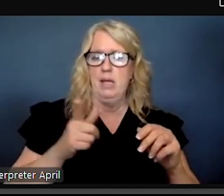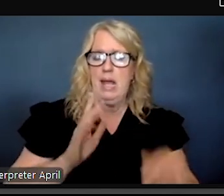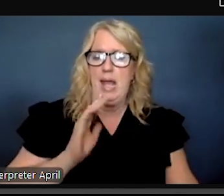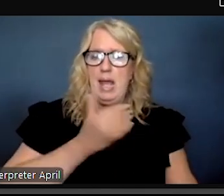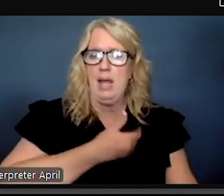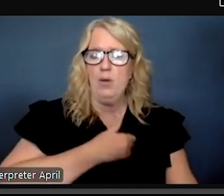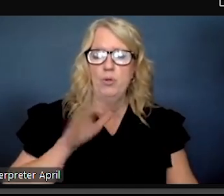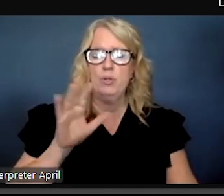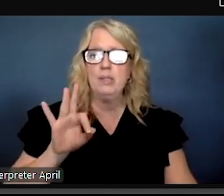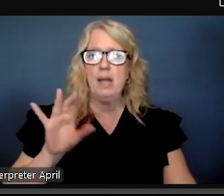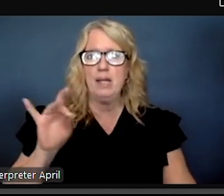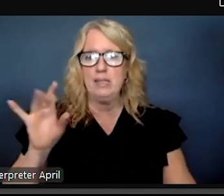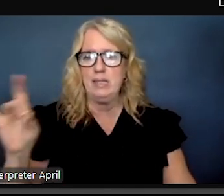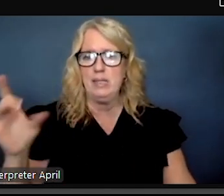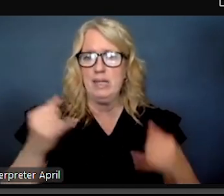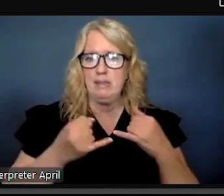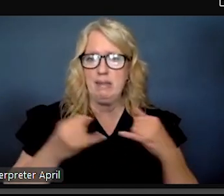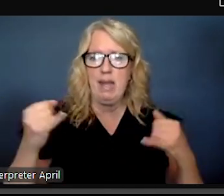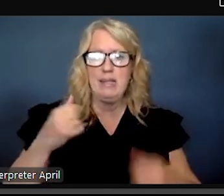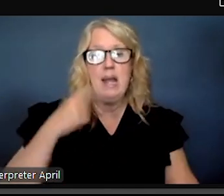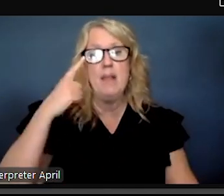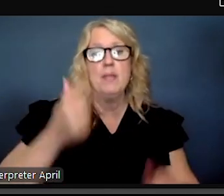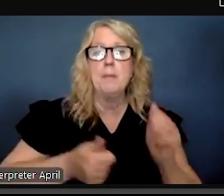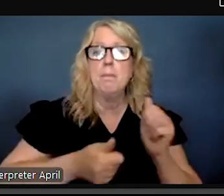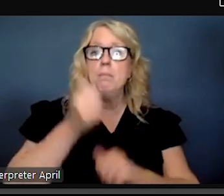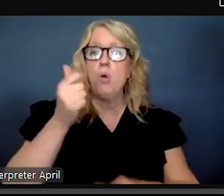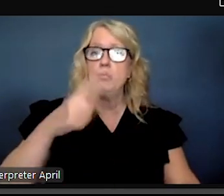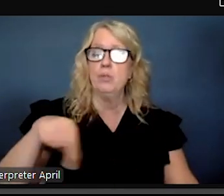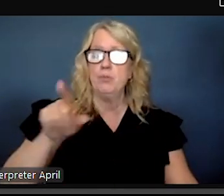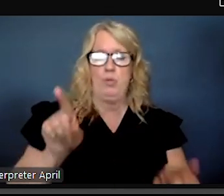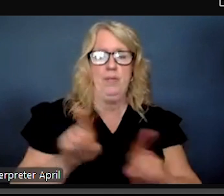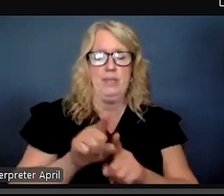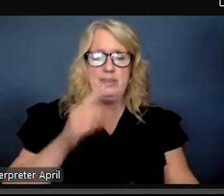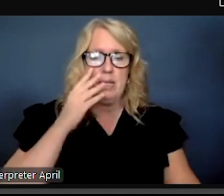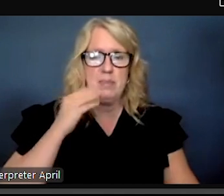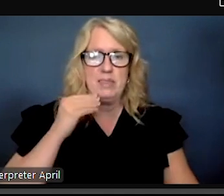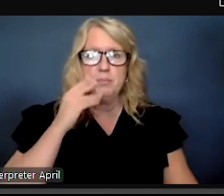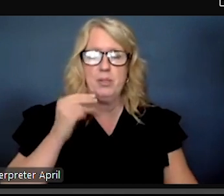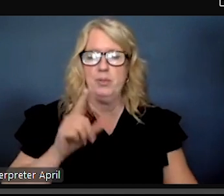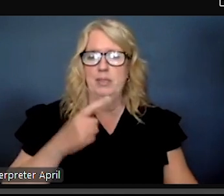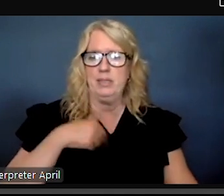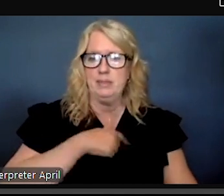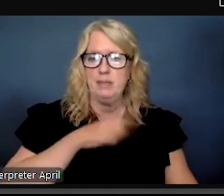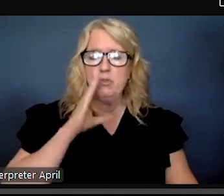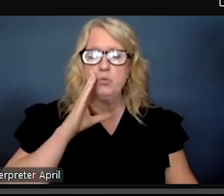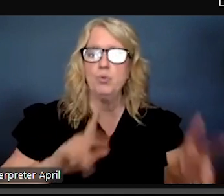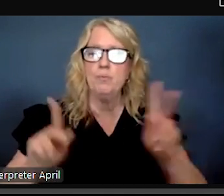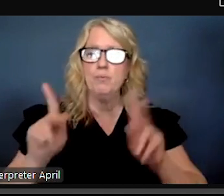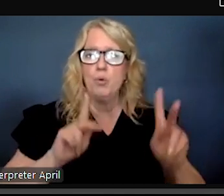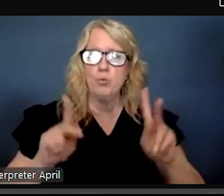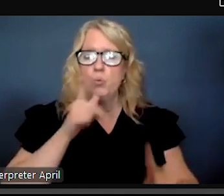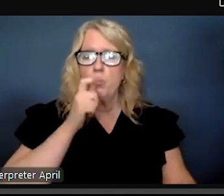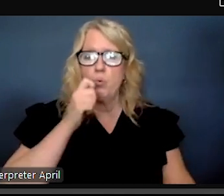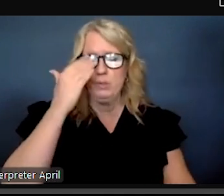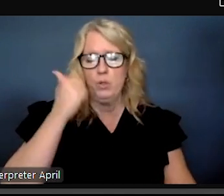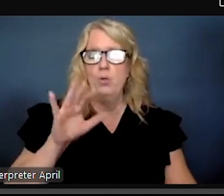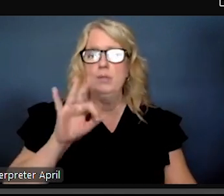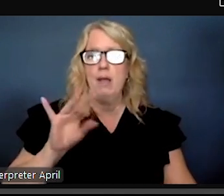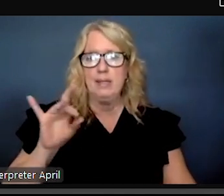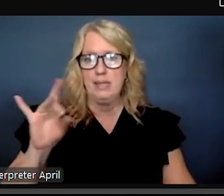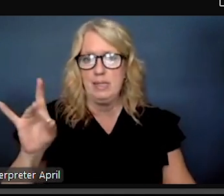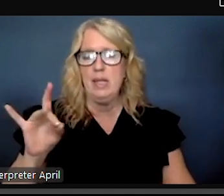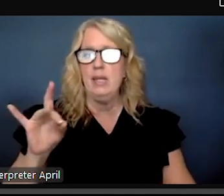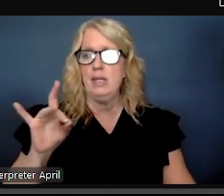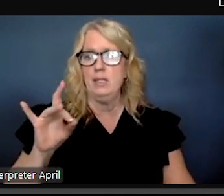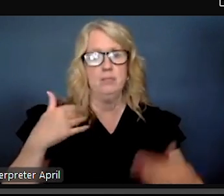our 988 line. I think most of you have the same experience as us. So I'm speaking to folks who know, but 988 has